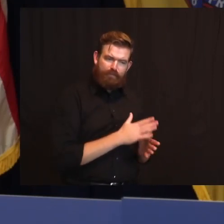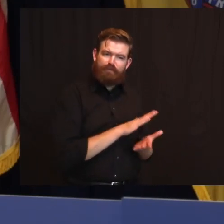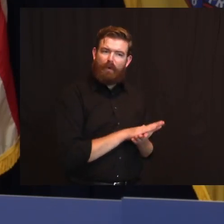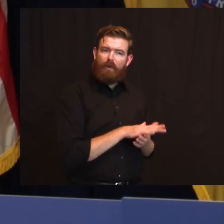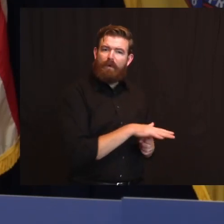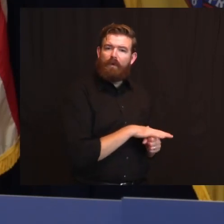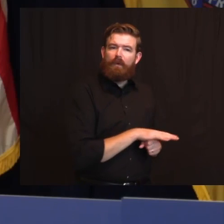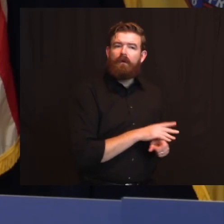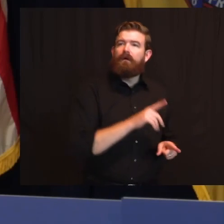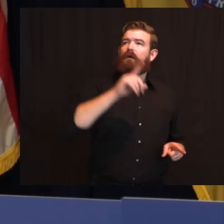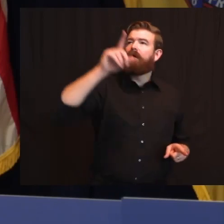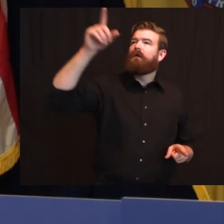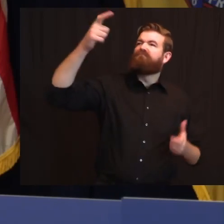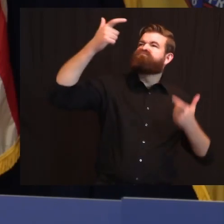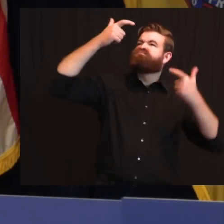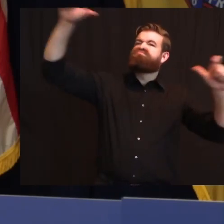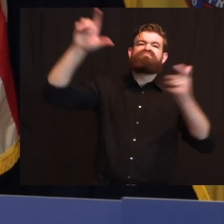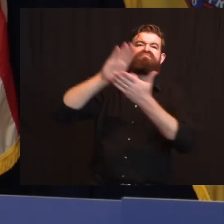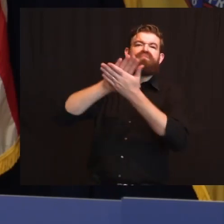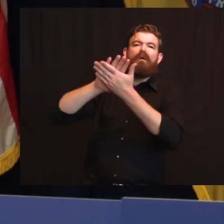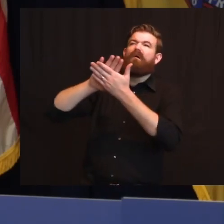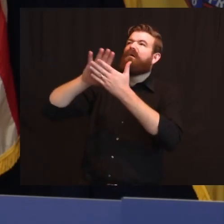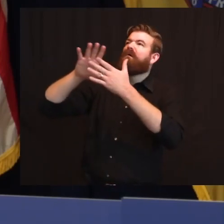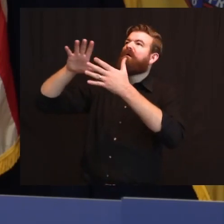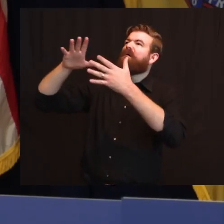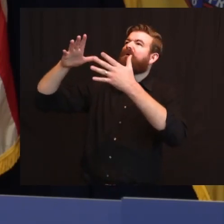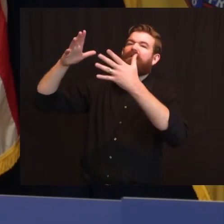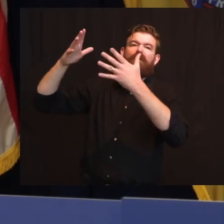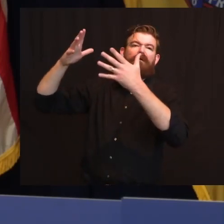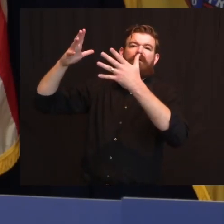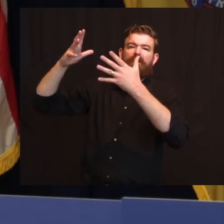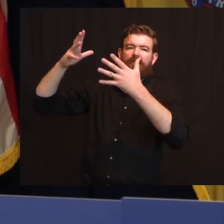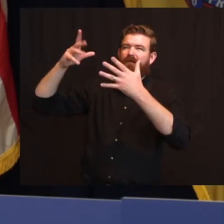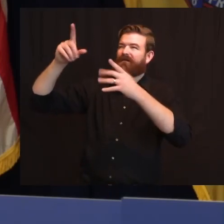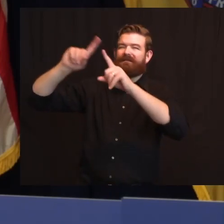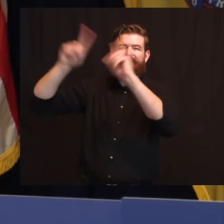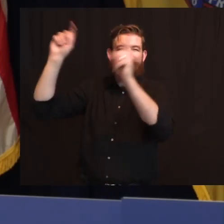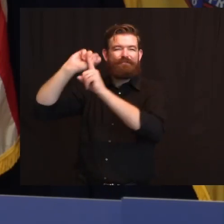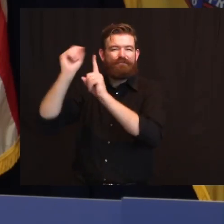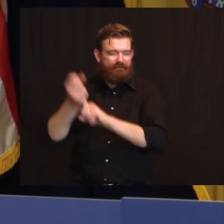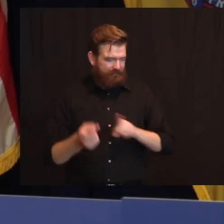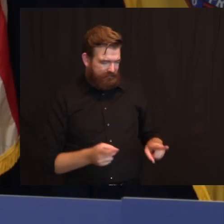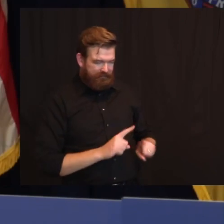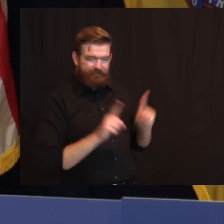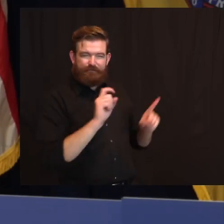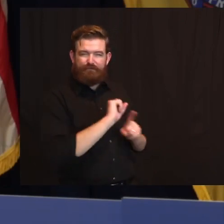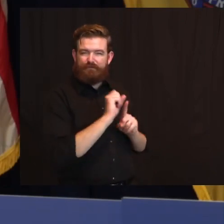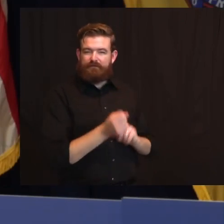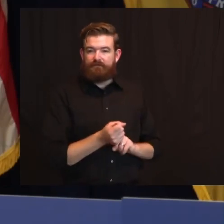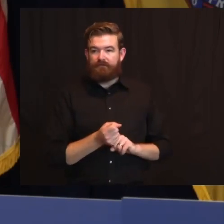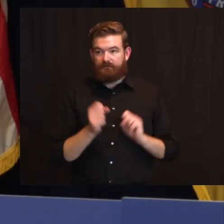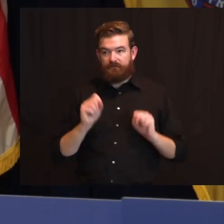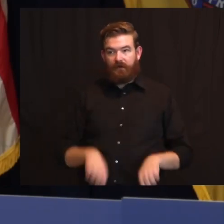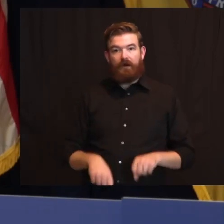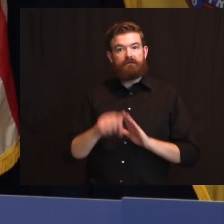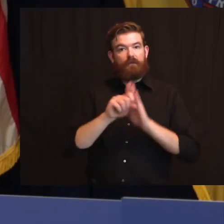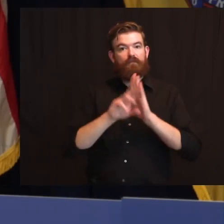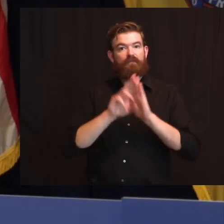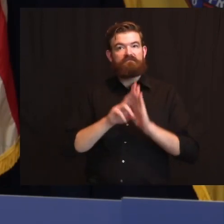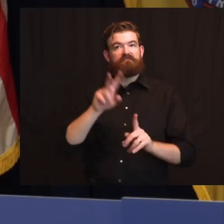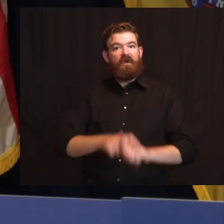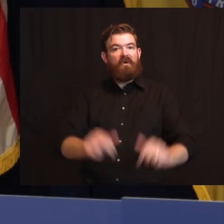different environments. So as the commissioner and the governor has mentioned, we start by every week breaking